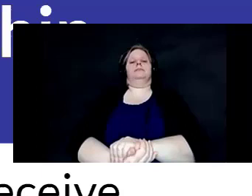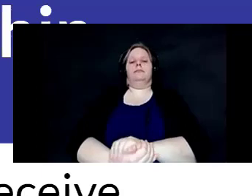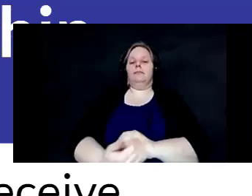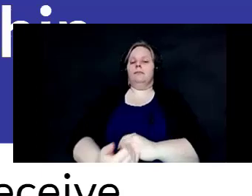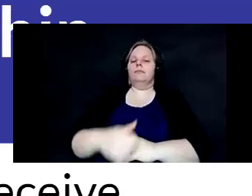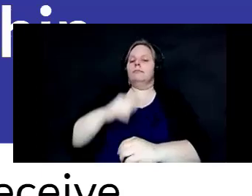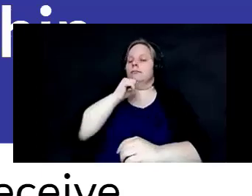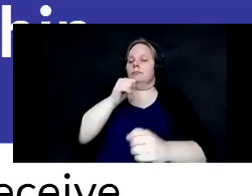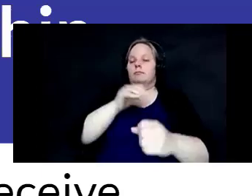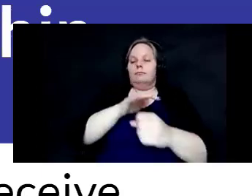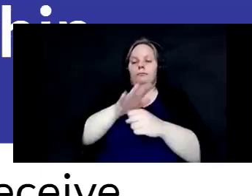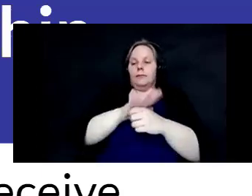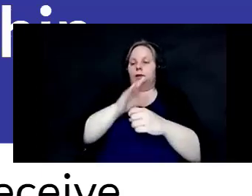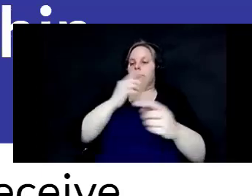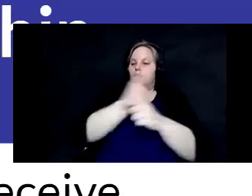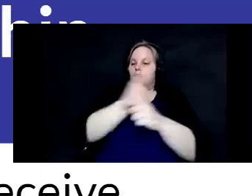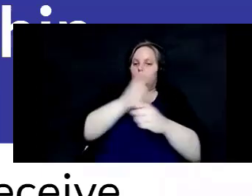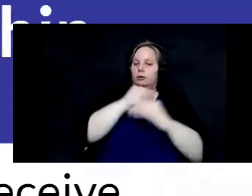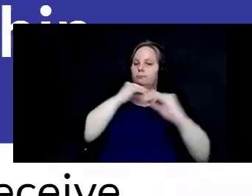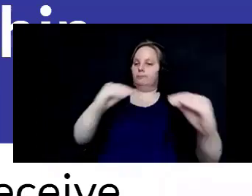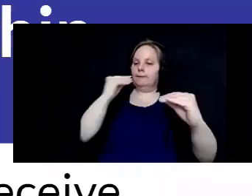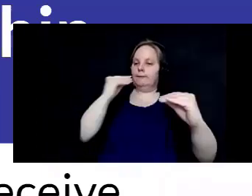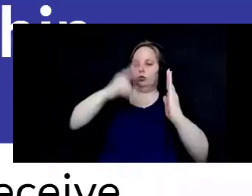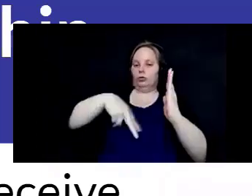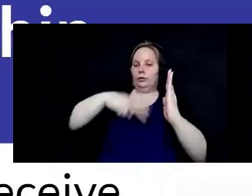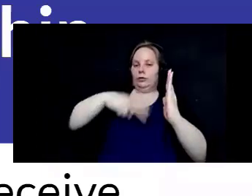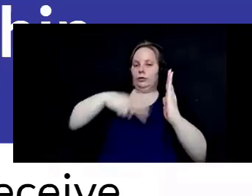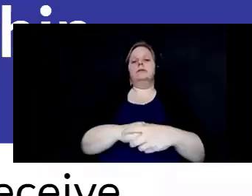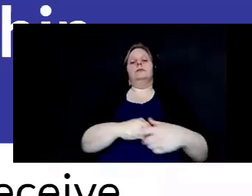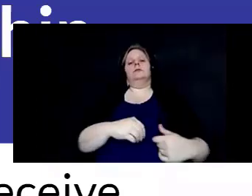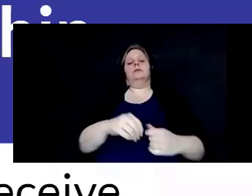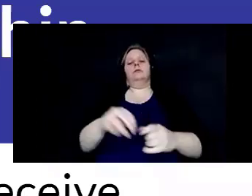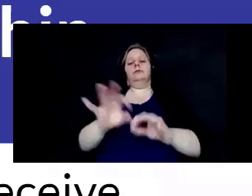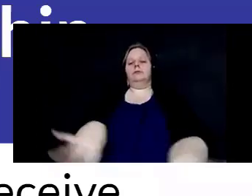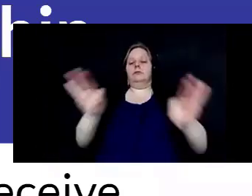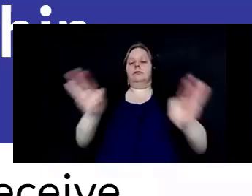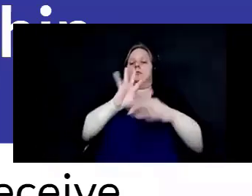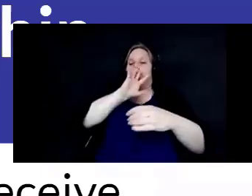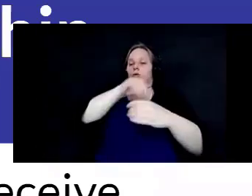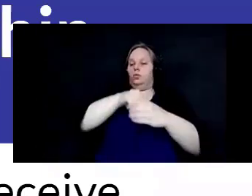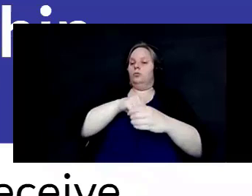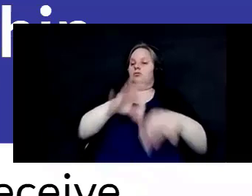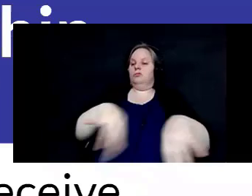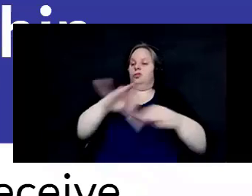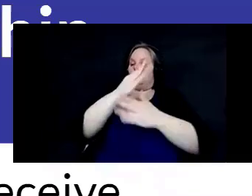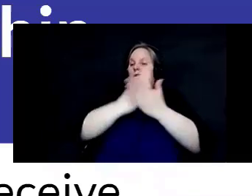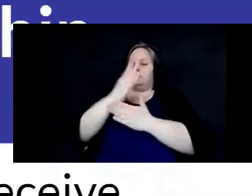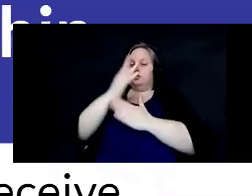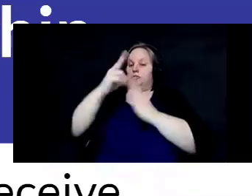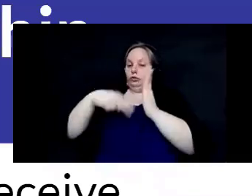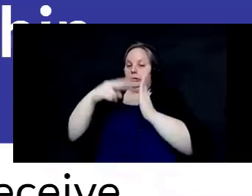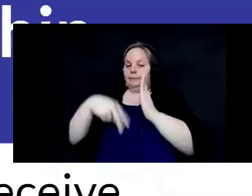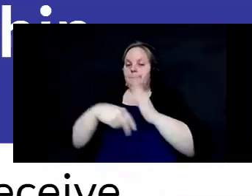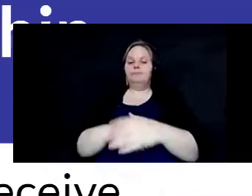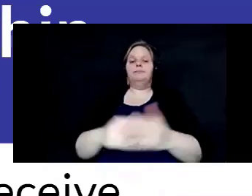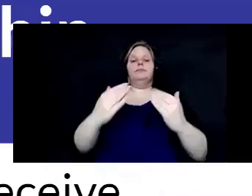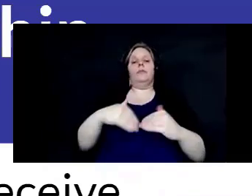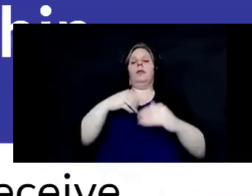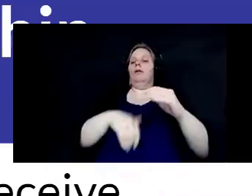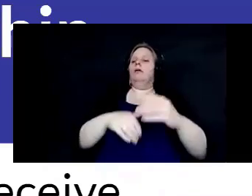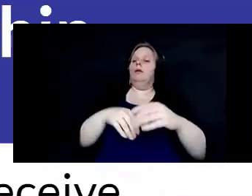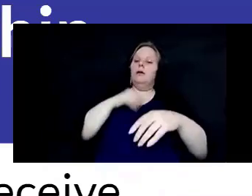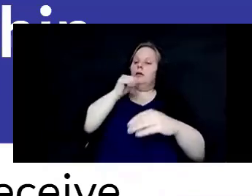appropriate instruction in reading, including instruction in the essential components of reading, lack of appropriate instruction in